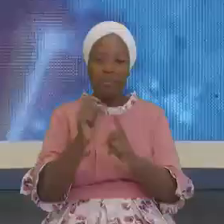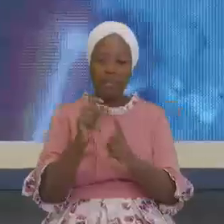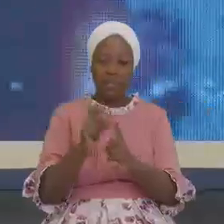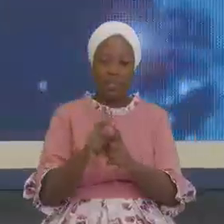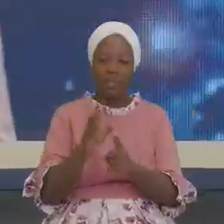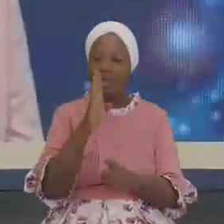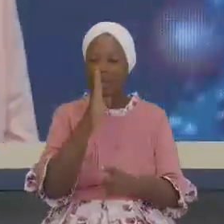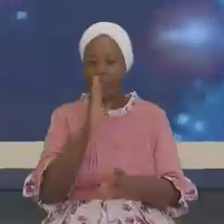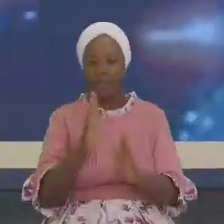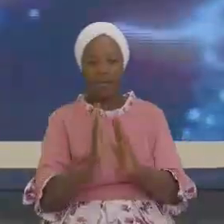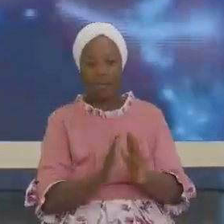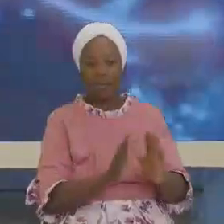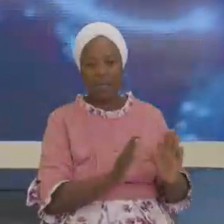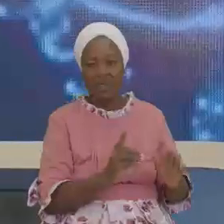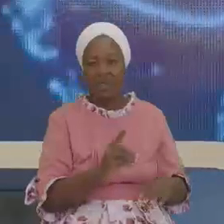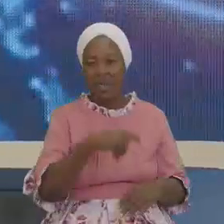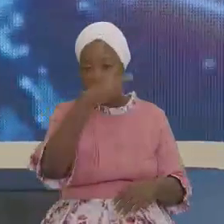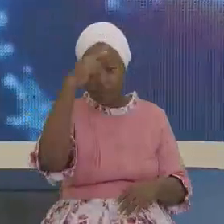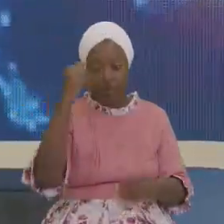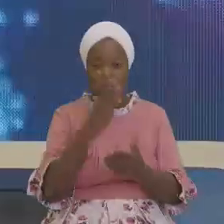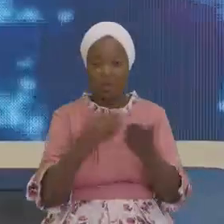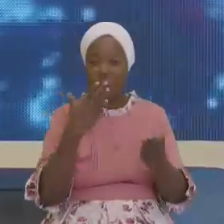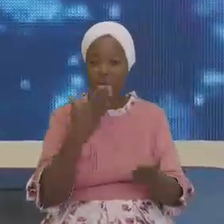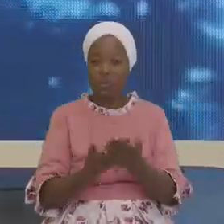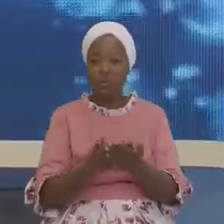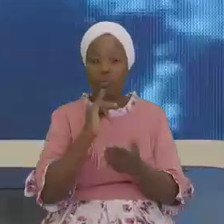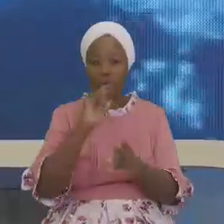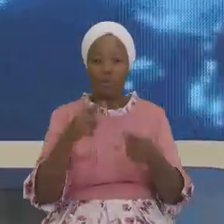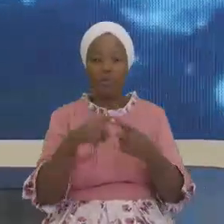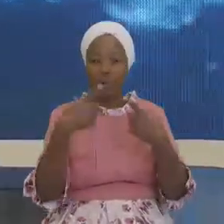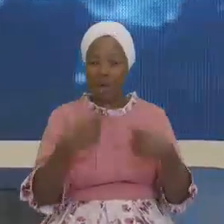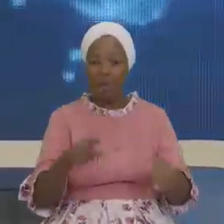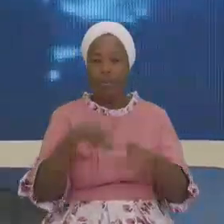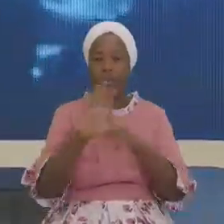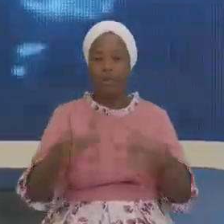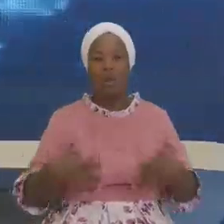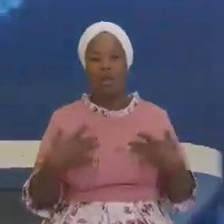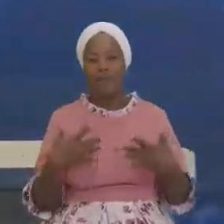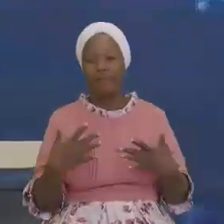prepared, because something good is going to happen in your life.